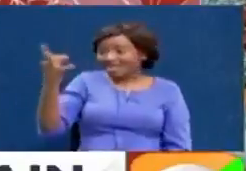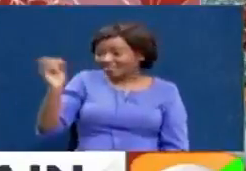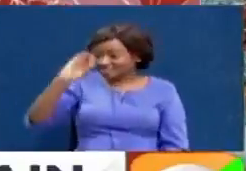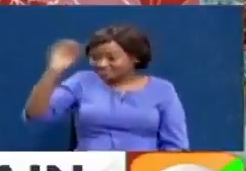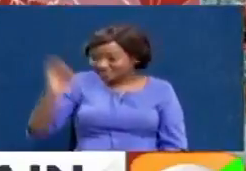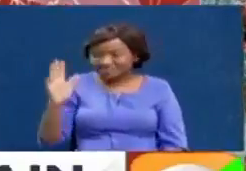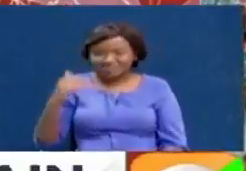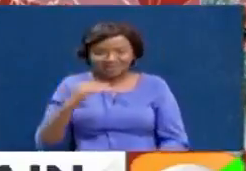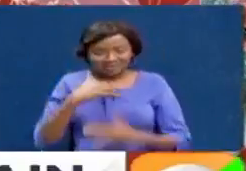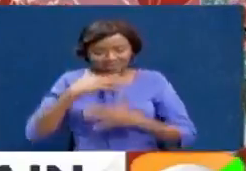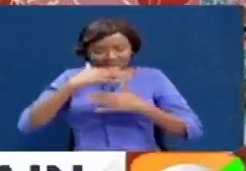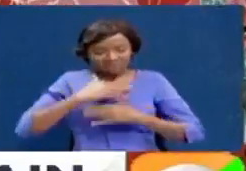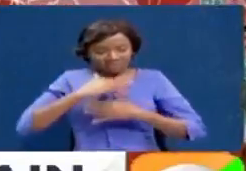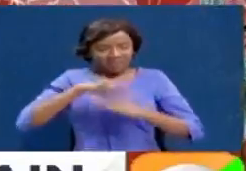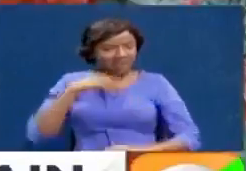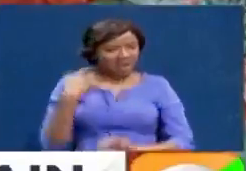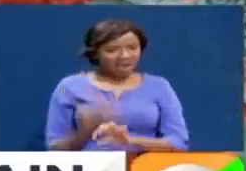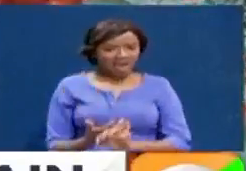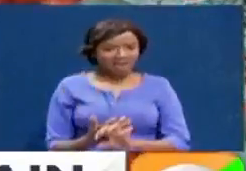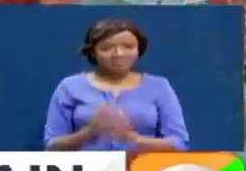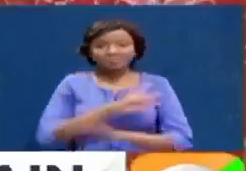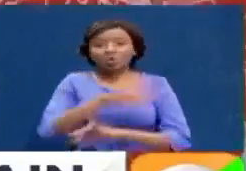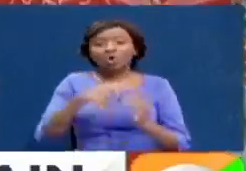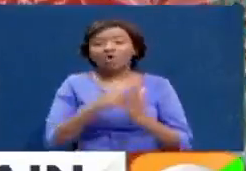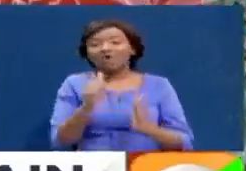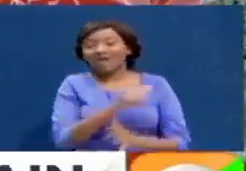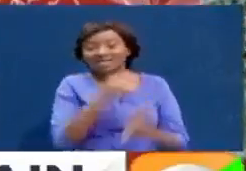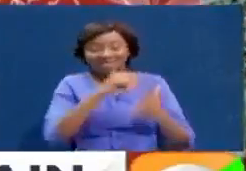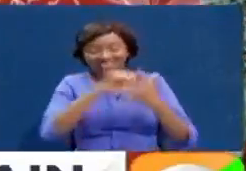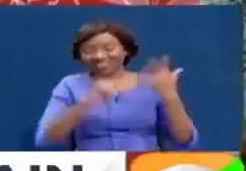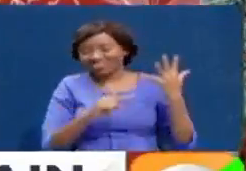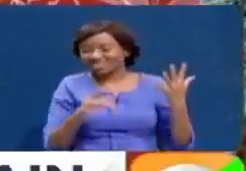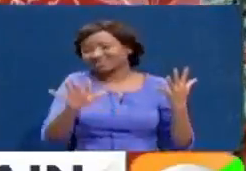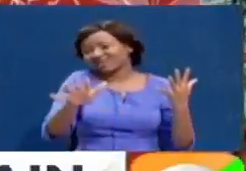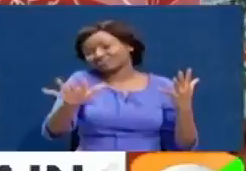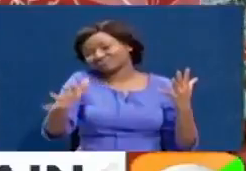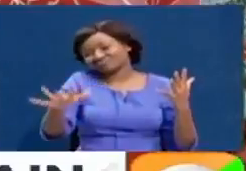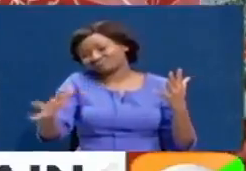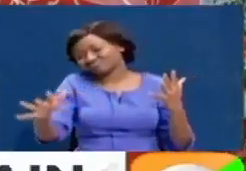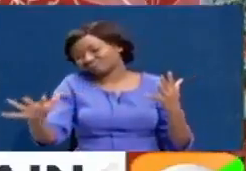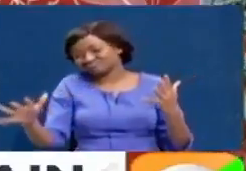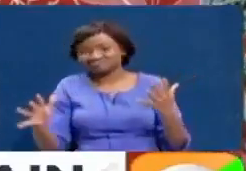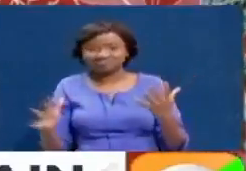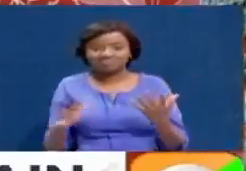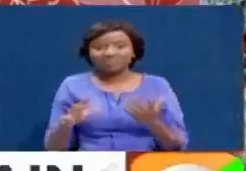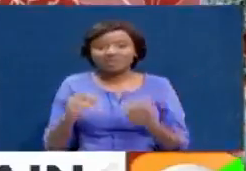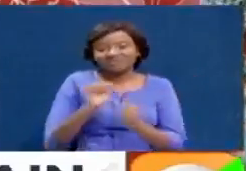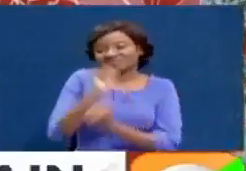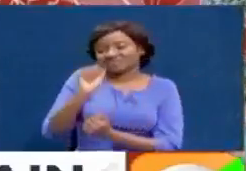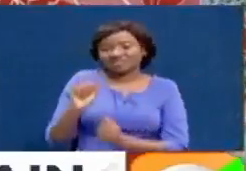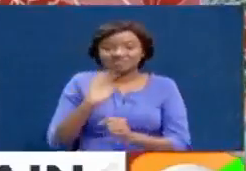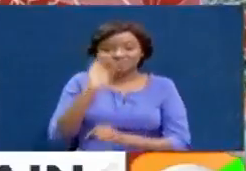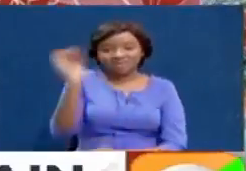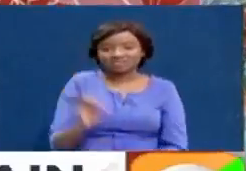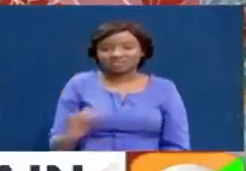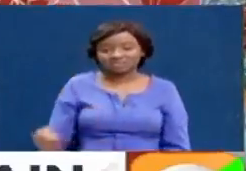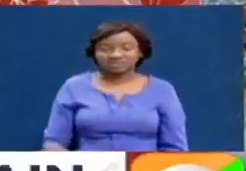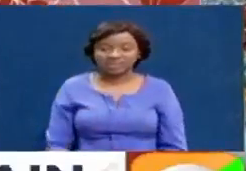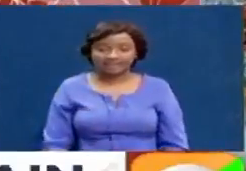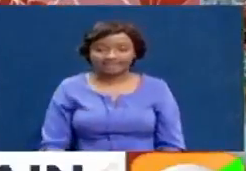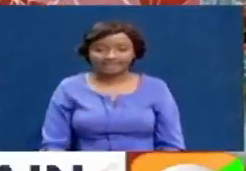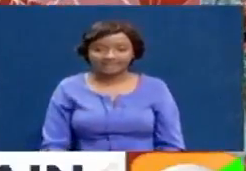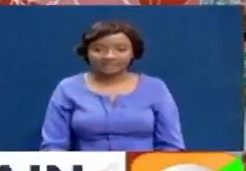had difficulty in breathing. All other COVID-19 symptoms were rare among those positive, recording less than 15% prevalence